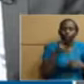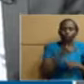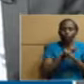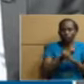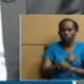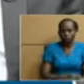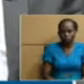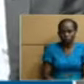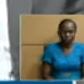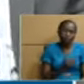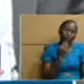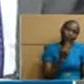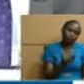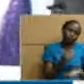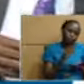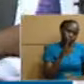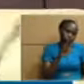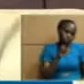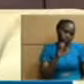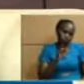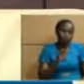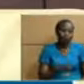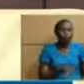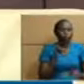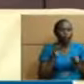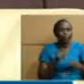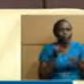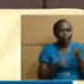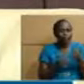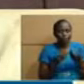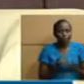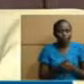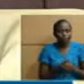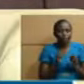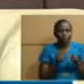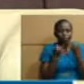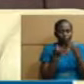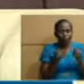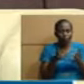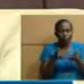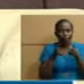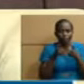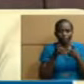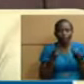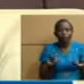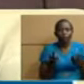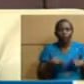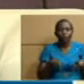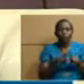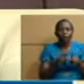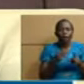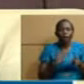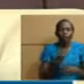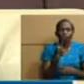Okay. Thank you very much, Rose. We need to end this show. I didn't inform our viewers and the people following us that we are having